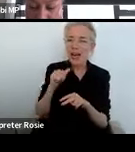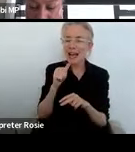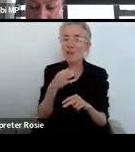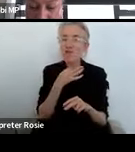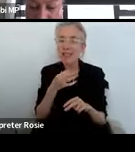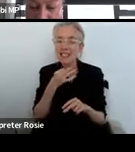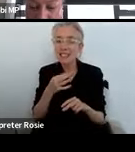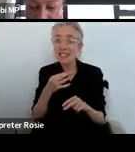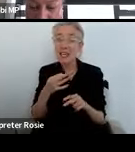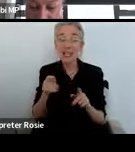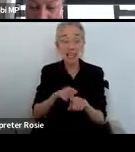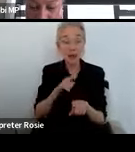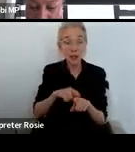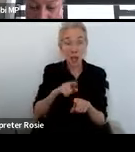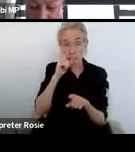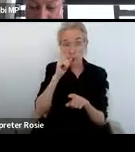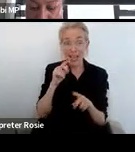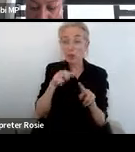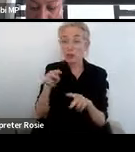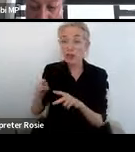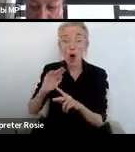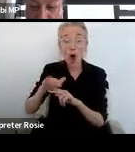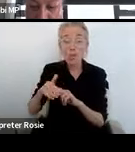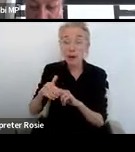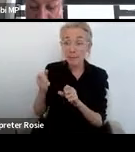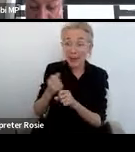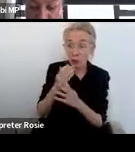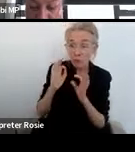for accessibility issues every day in the same